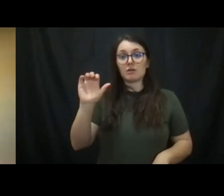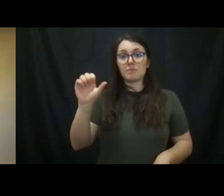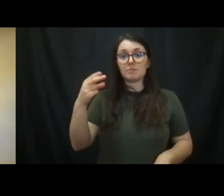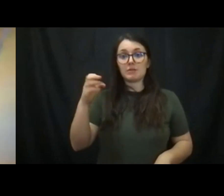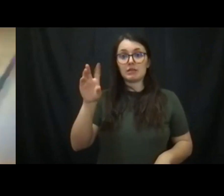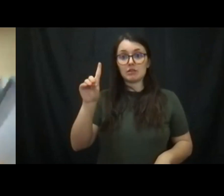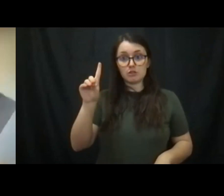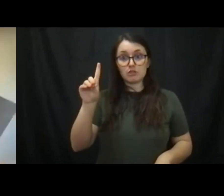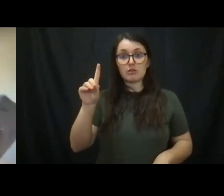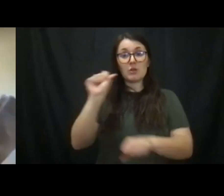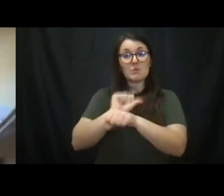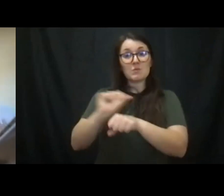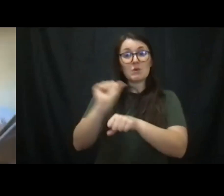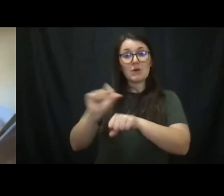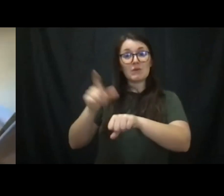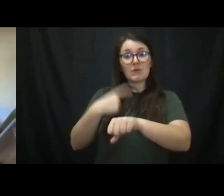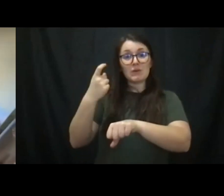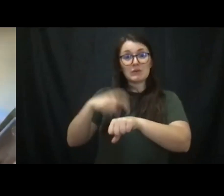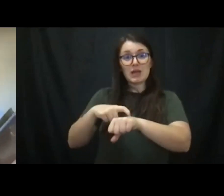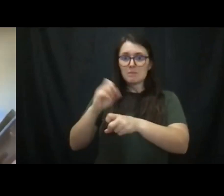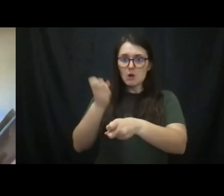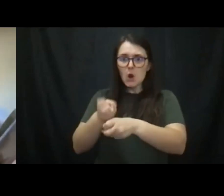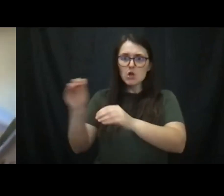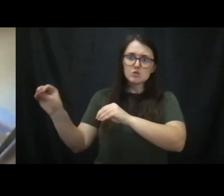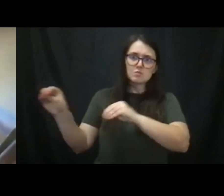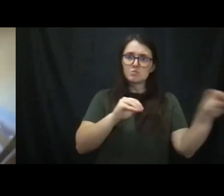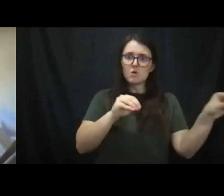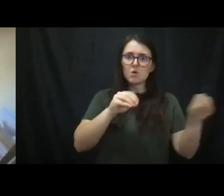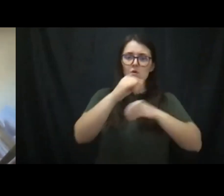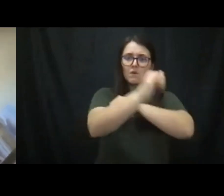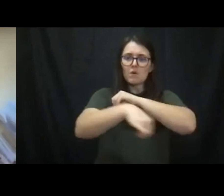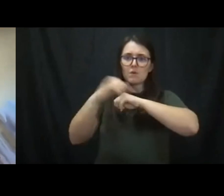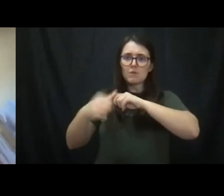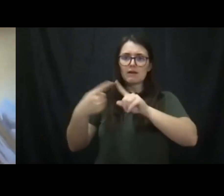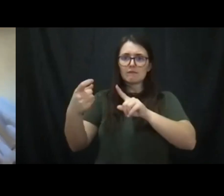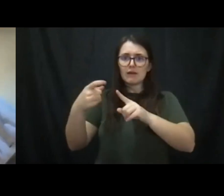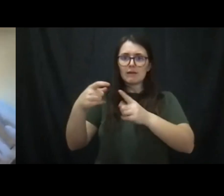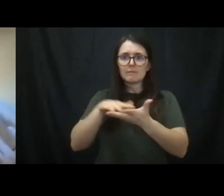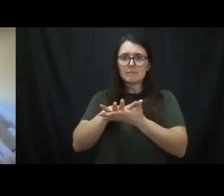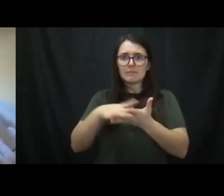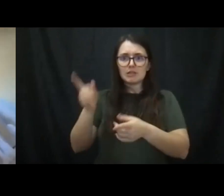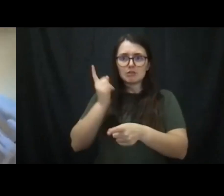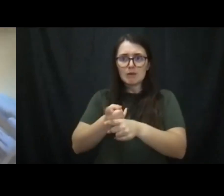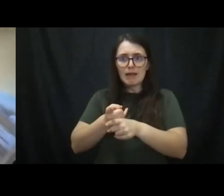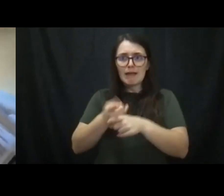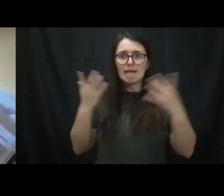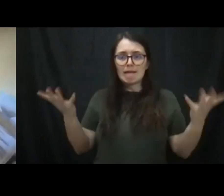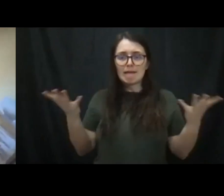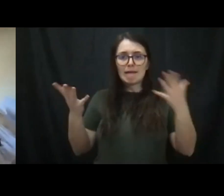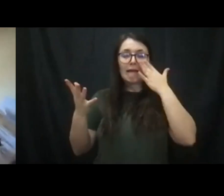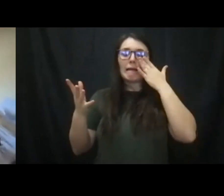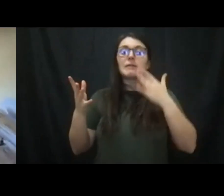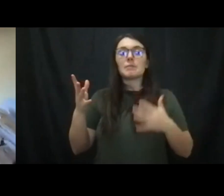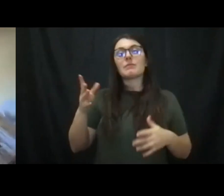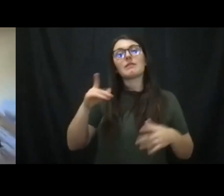they worked for a long time. It's hard to move a whale off of a beach, right? And so they worked a really long time, and finally they were able